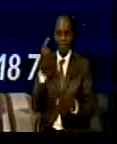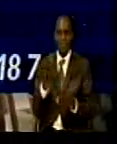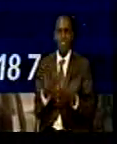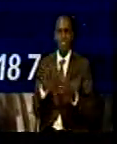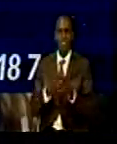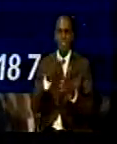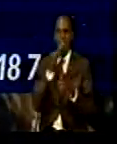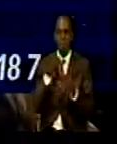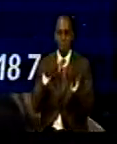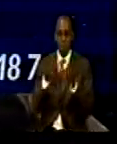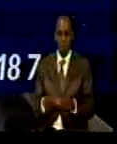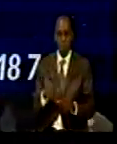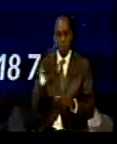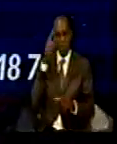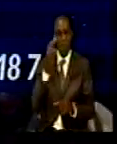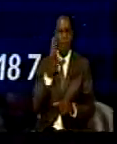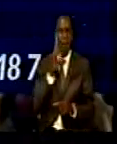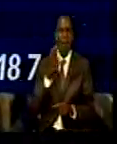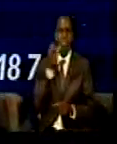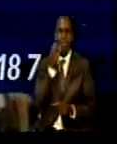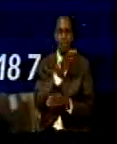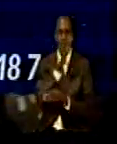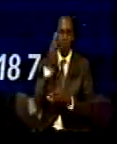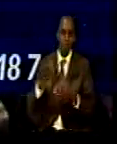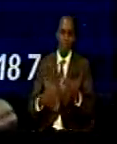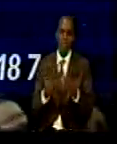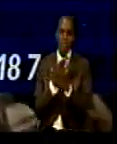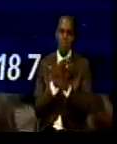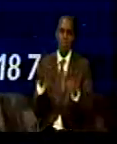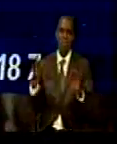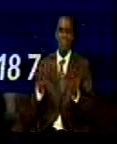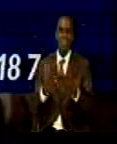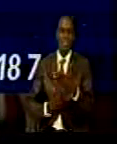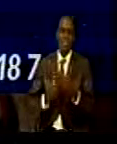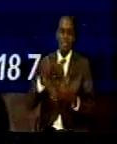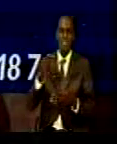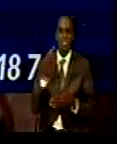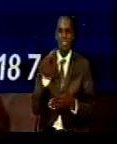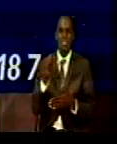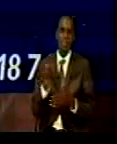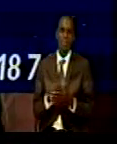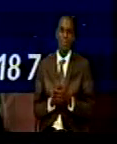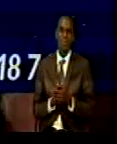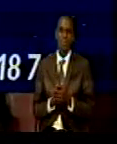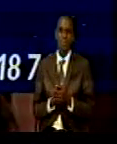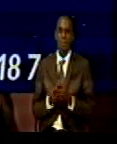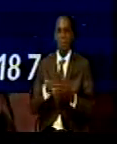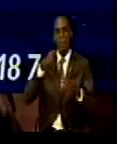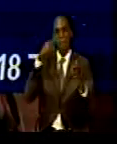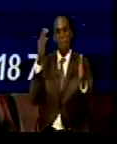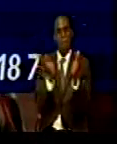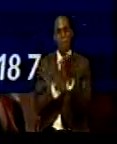free. And let's listen to the next testifier. Praise the Lord!